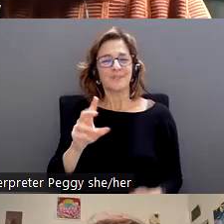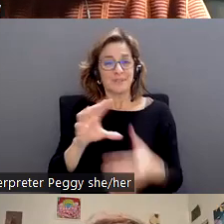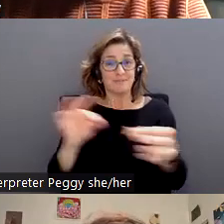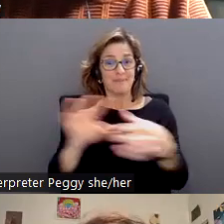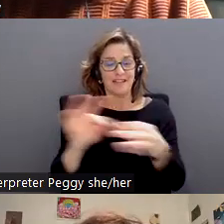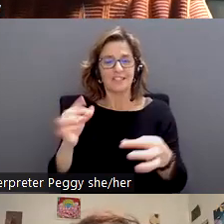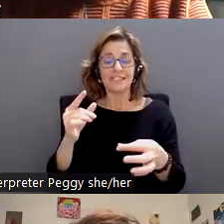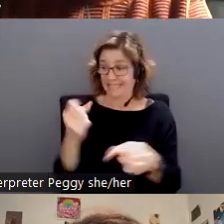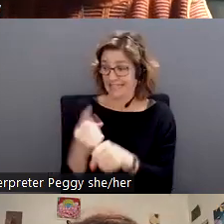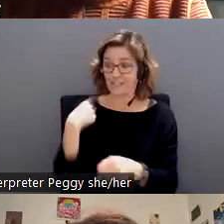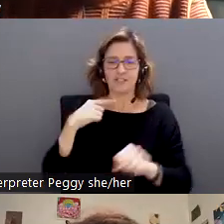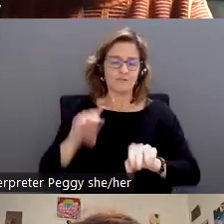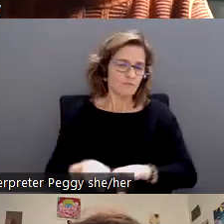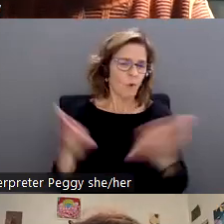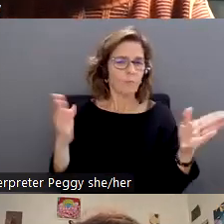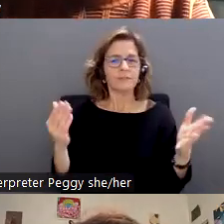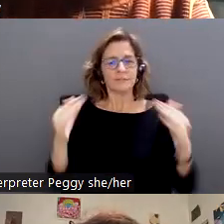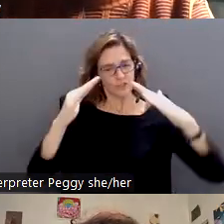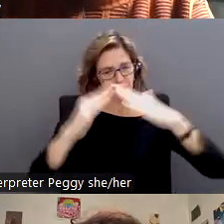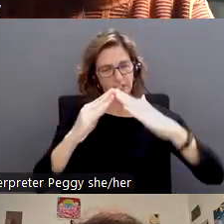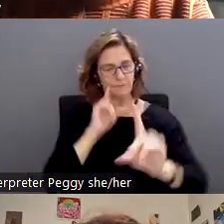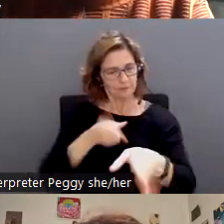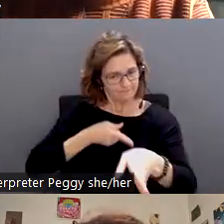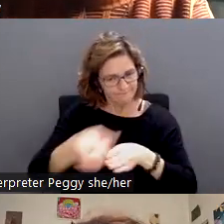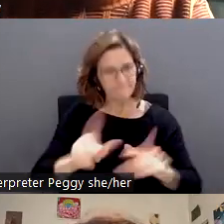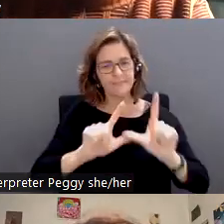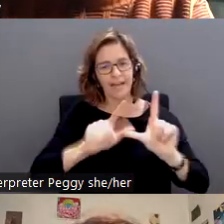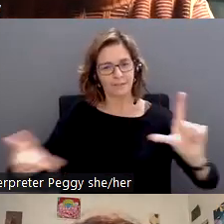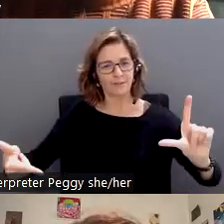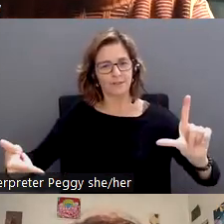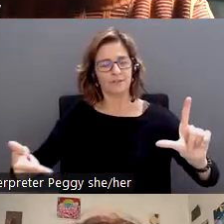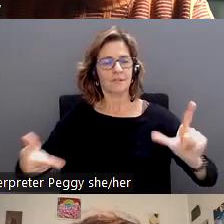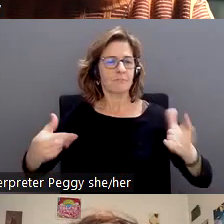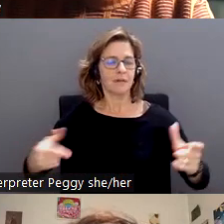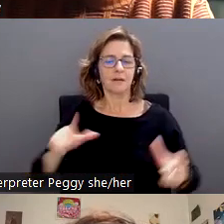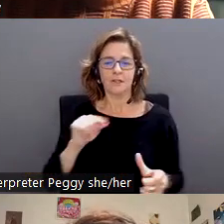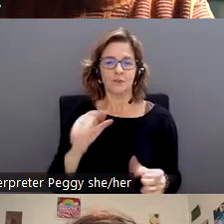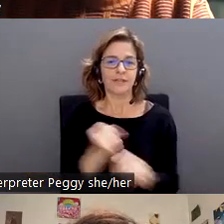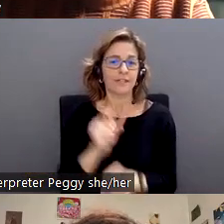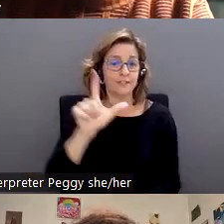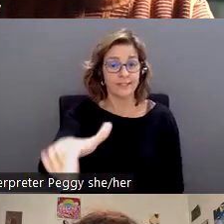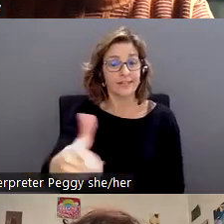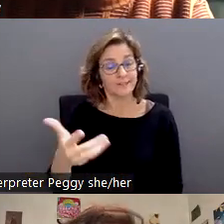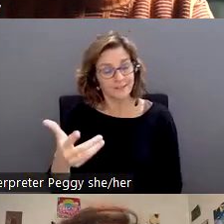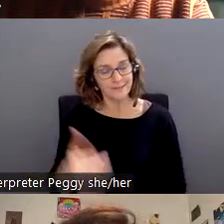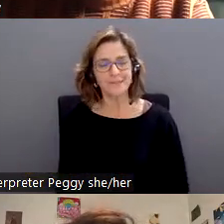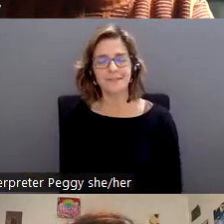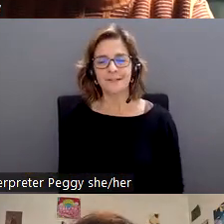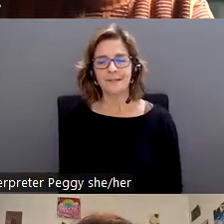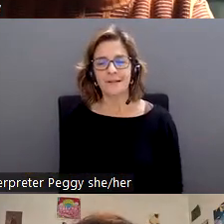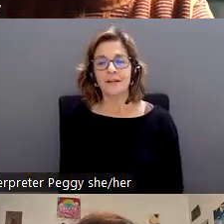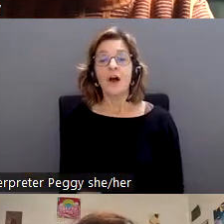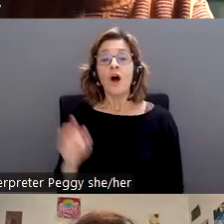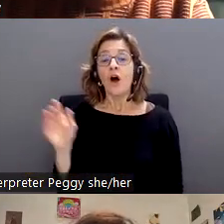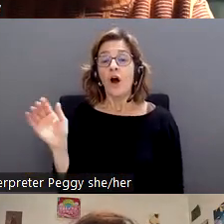little bit about that in just a moment. Out of these consultations also came, specific requests about